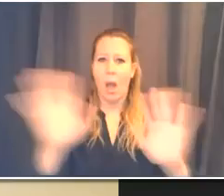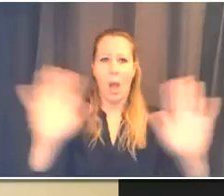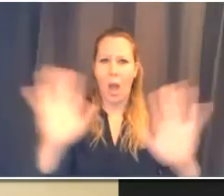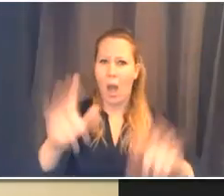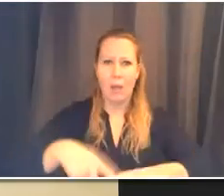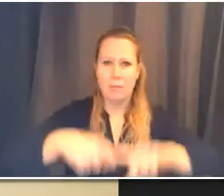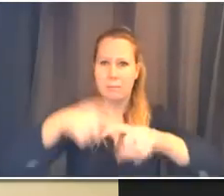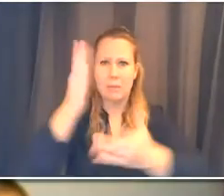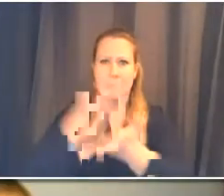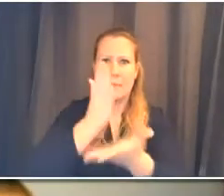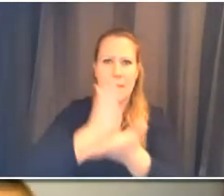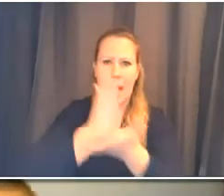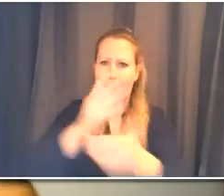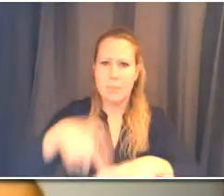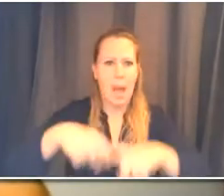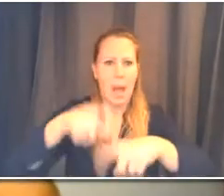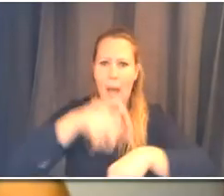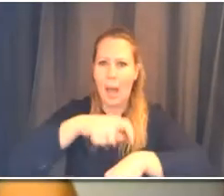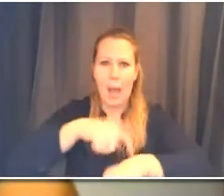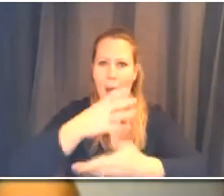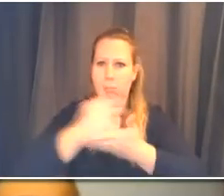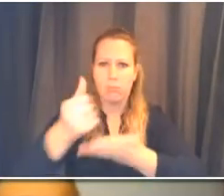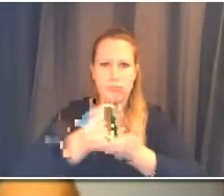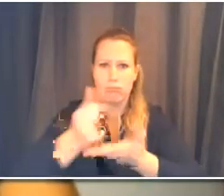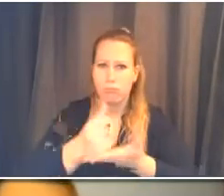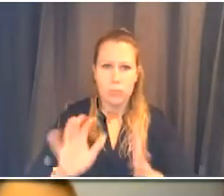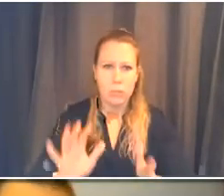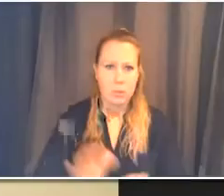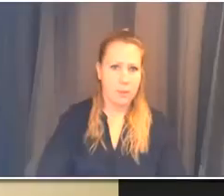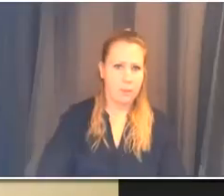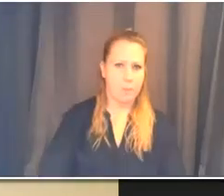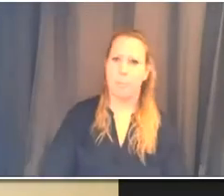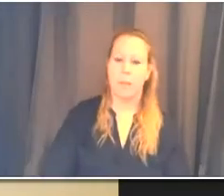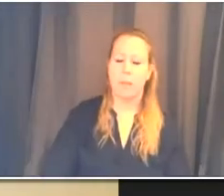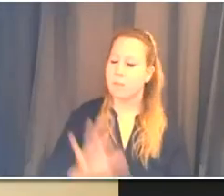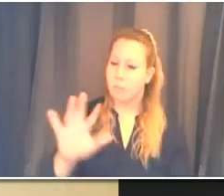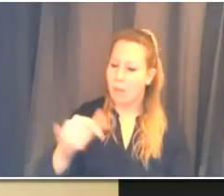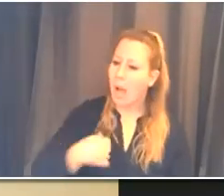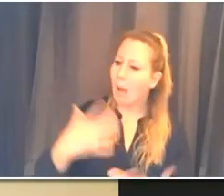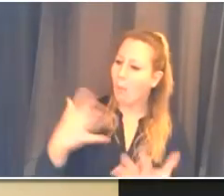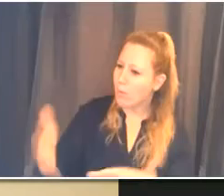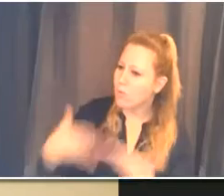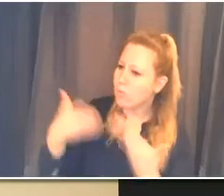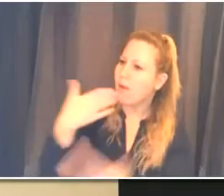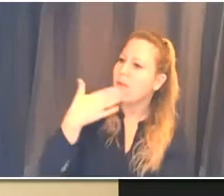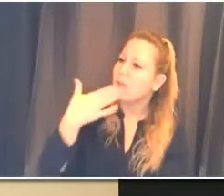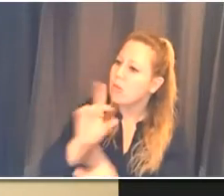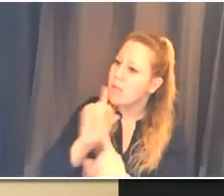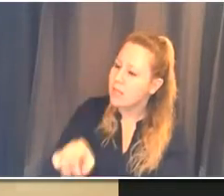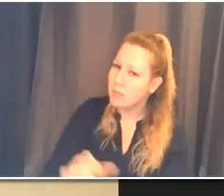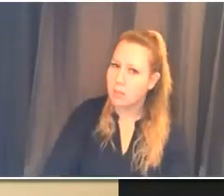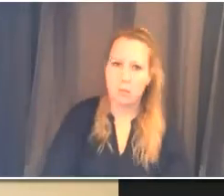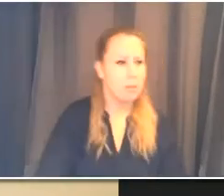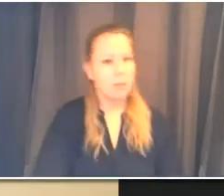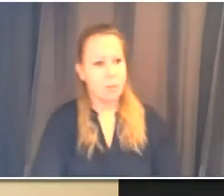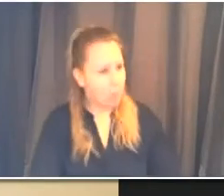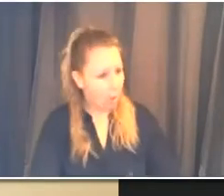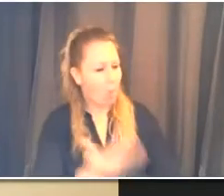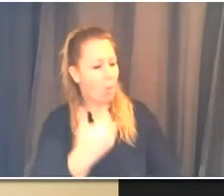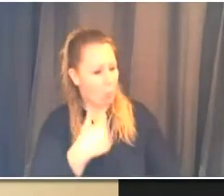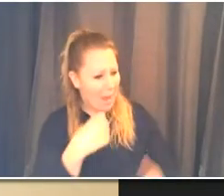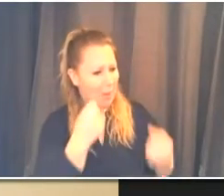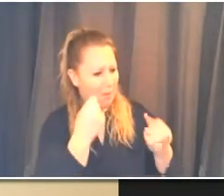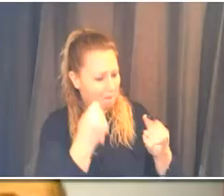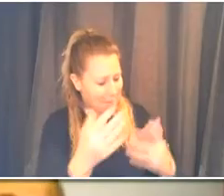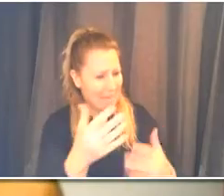apartments or in their hom their attack council member those are your words they are my words but they